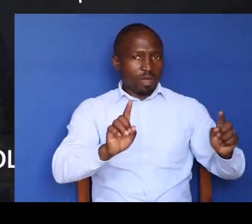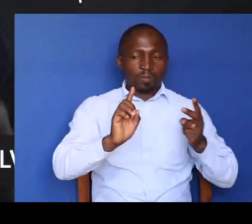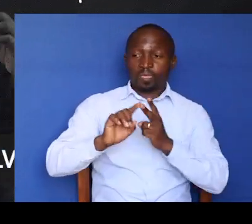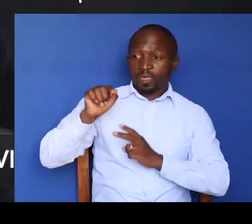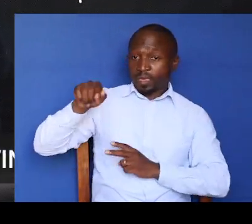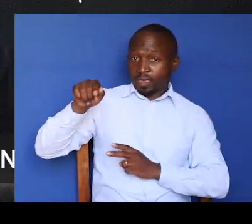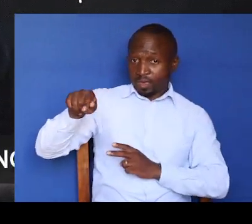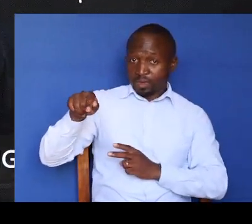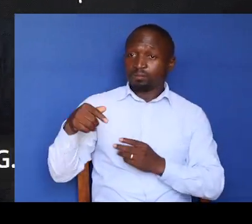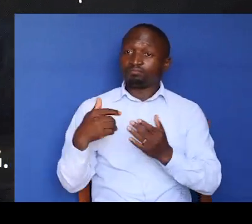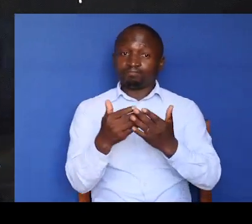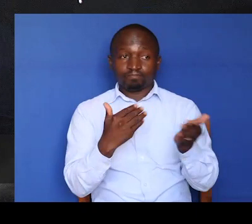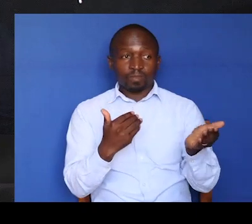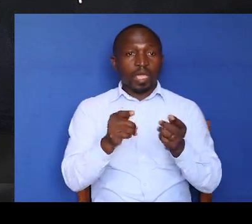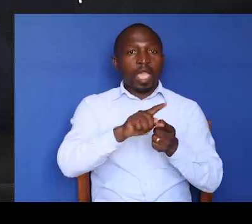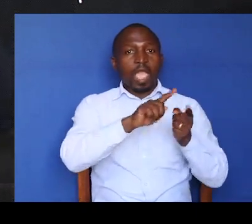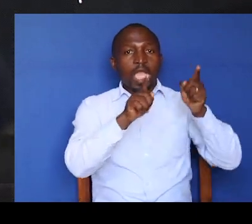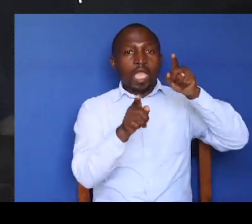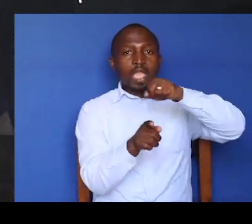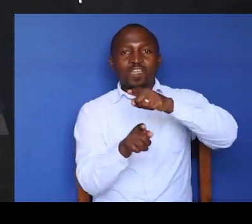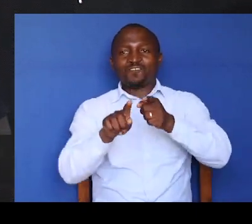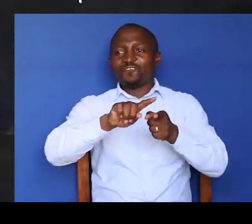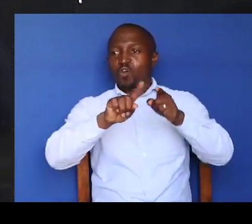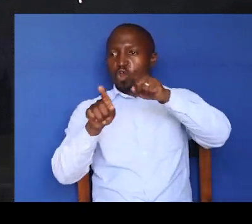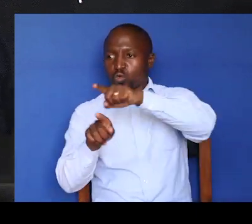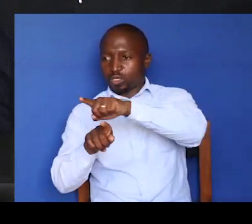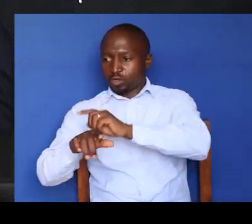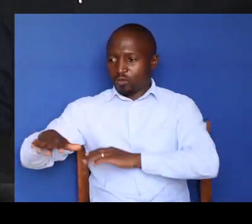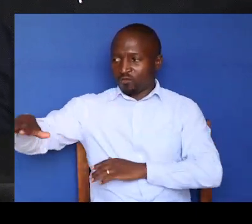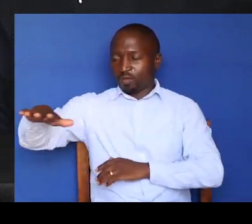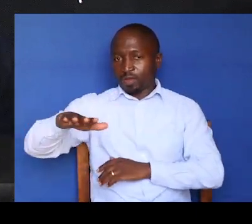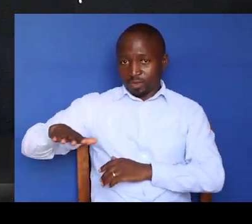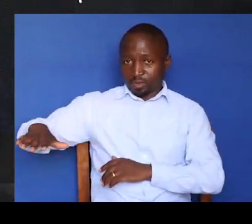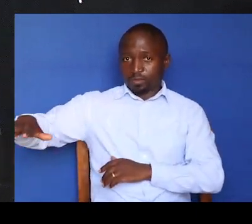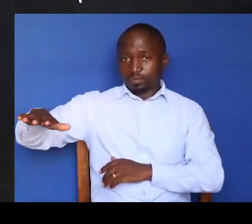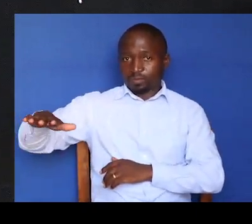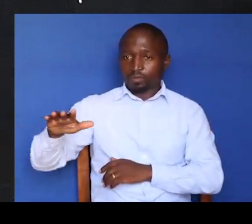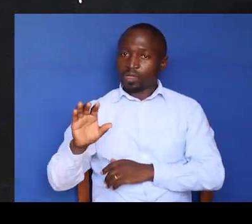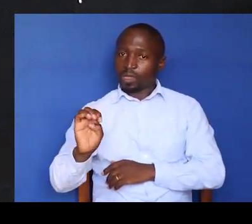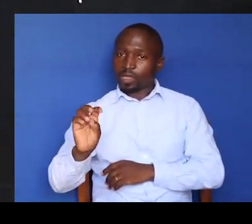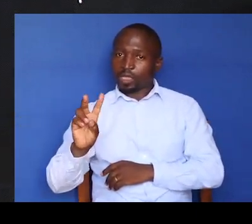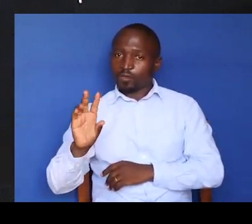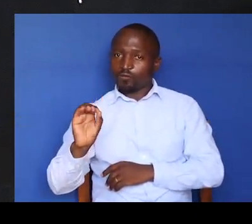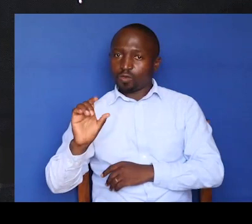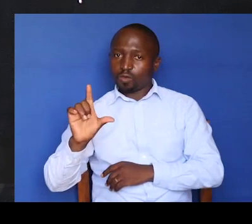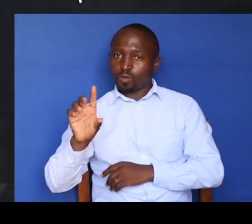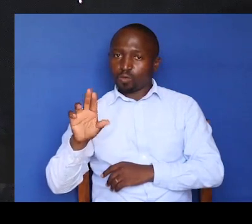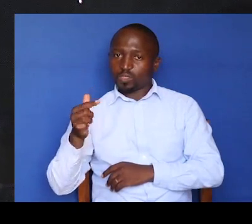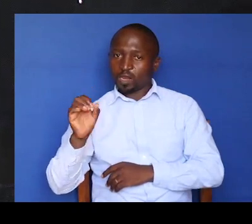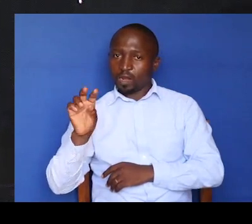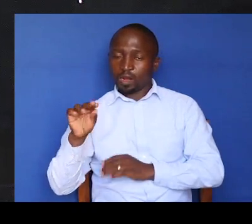are what mark evolution of landscape. Therefore, we have to